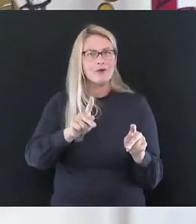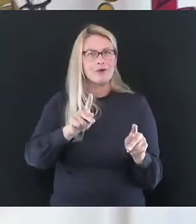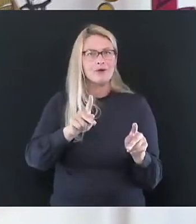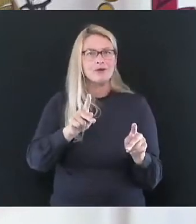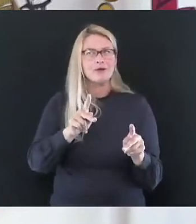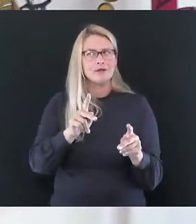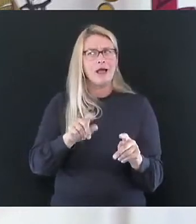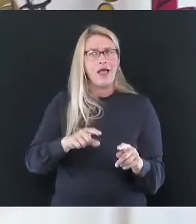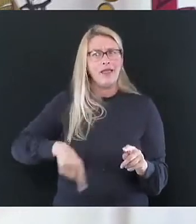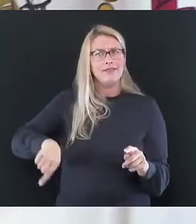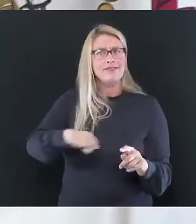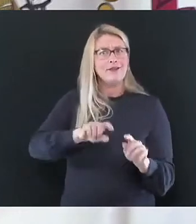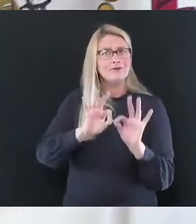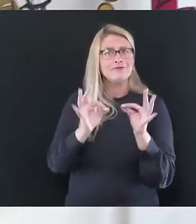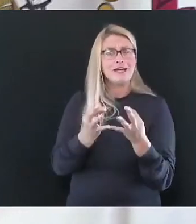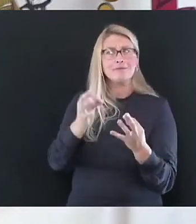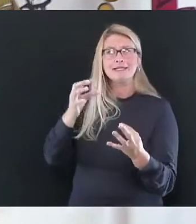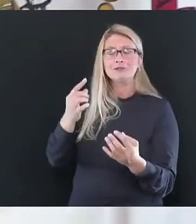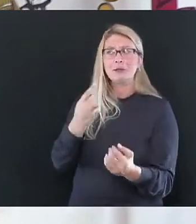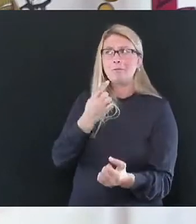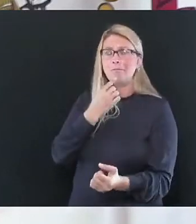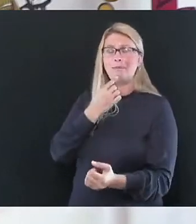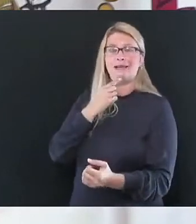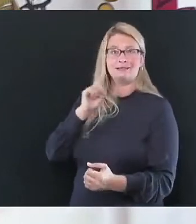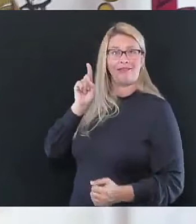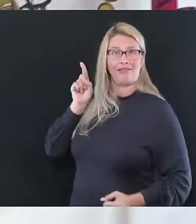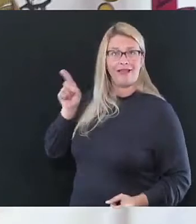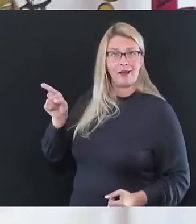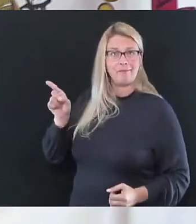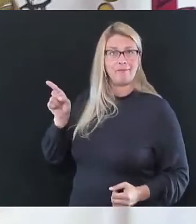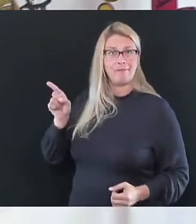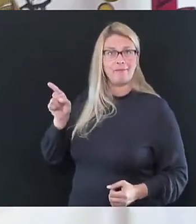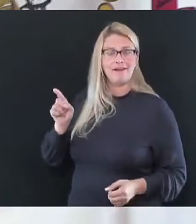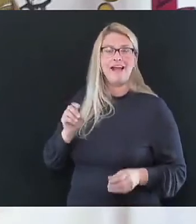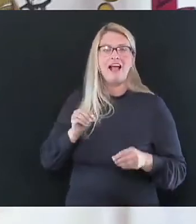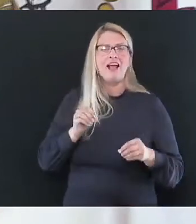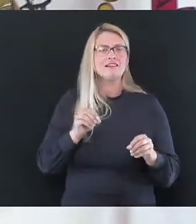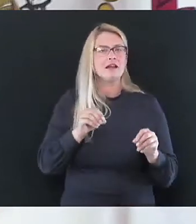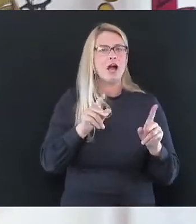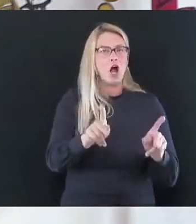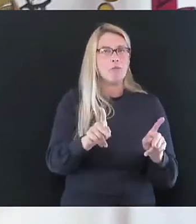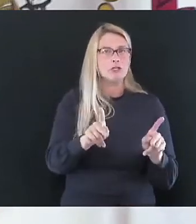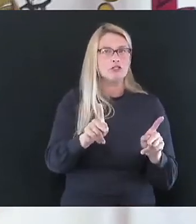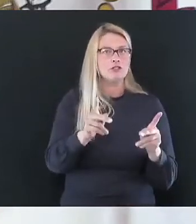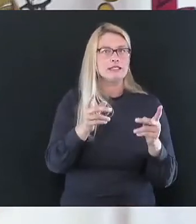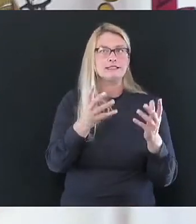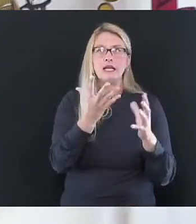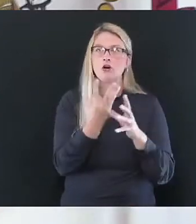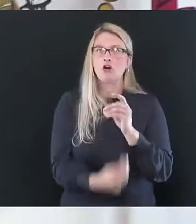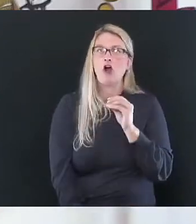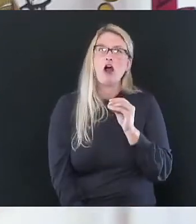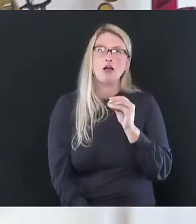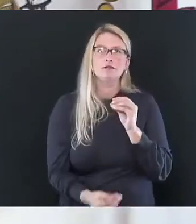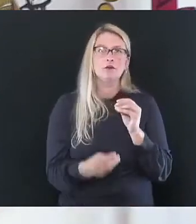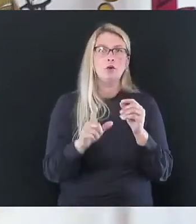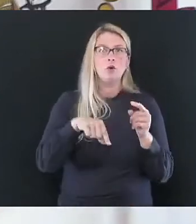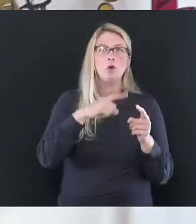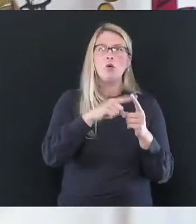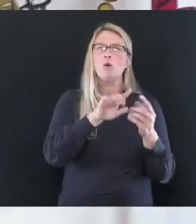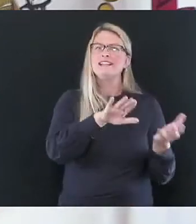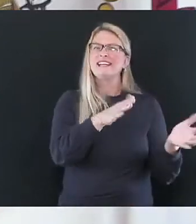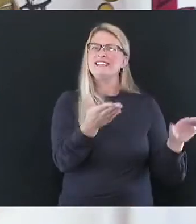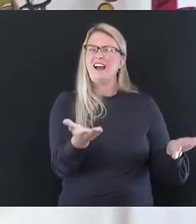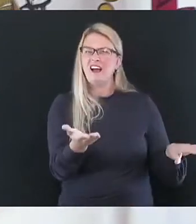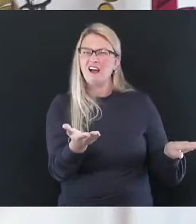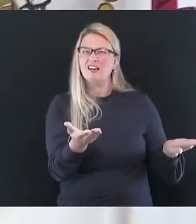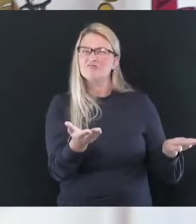be missed. Think of the opportunities that we're losing every time we lose one of these people. So with